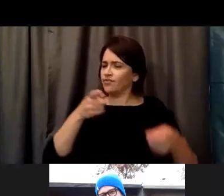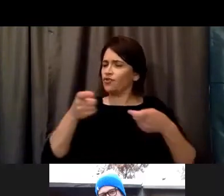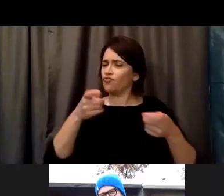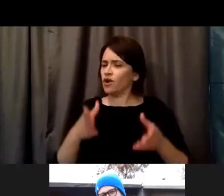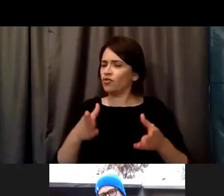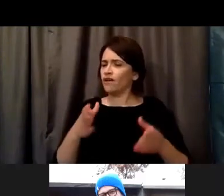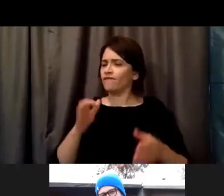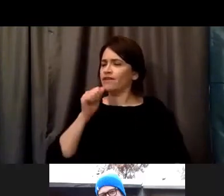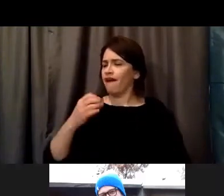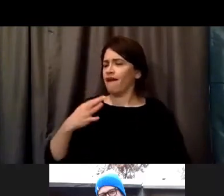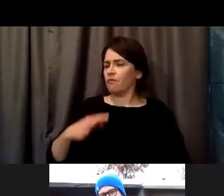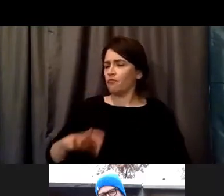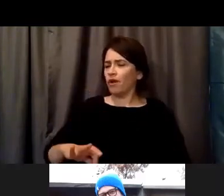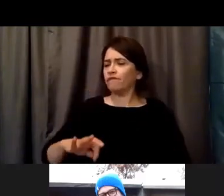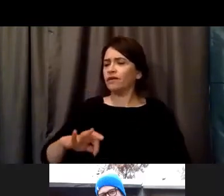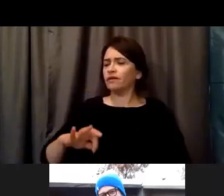that